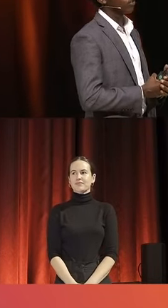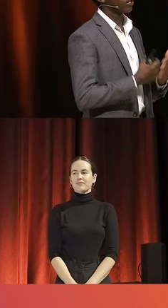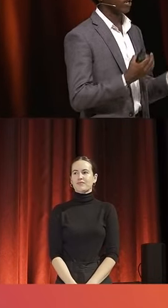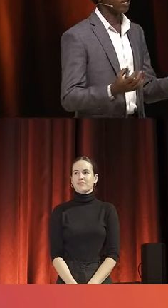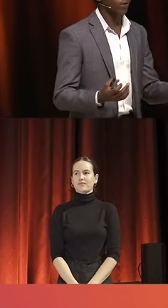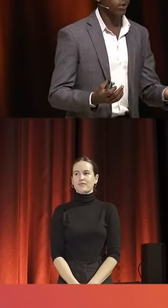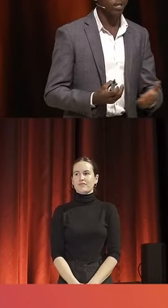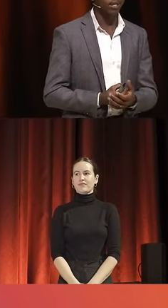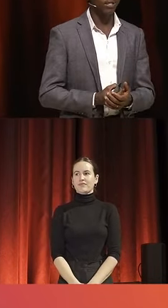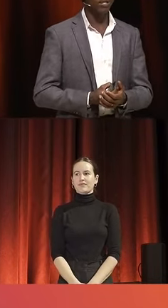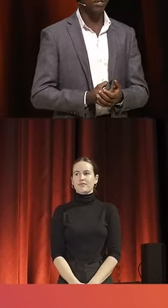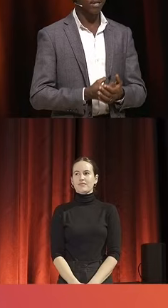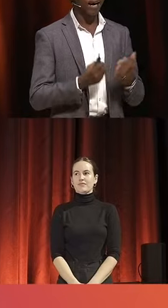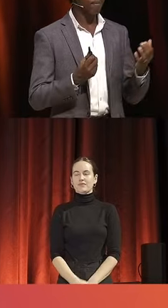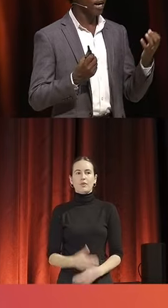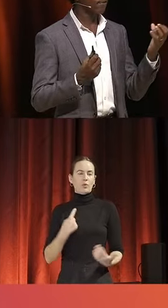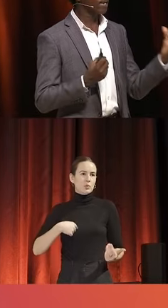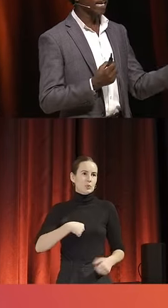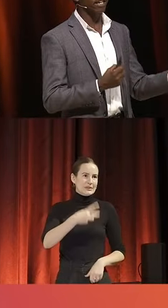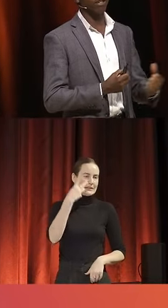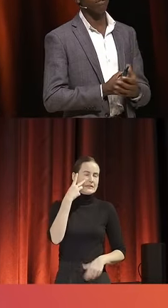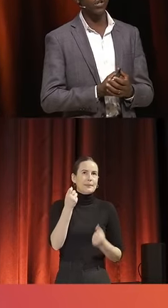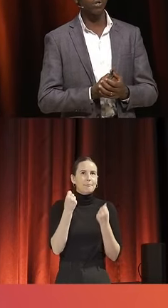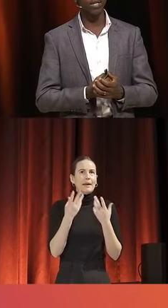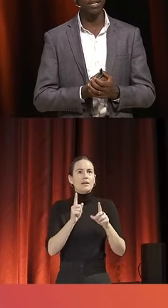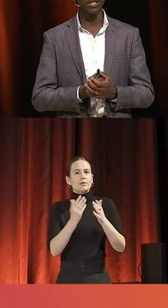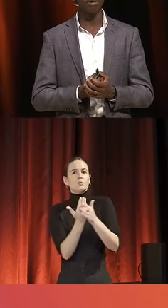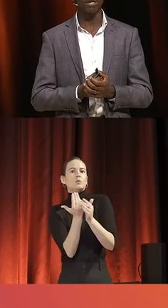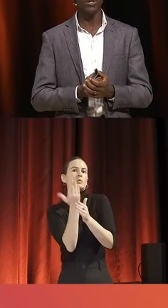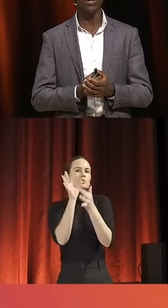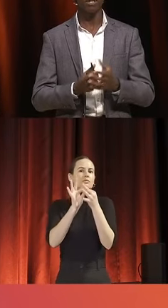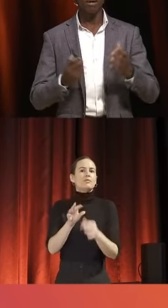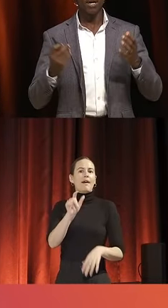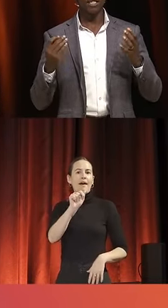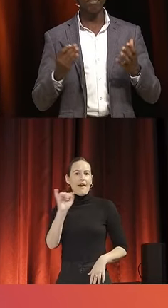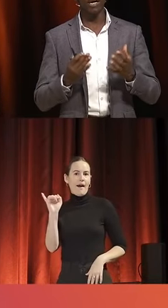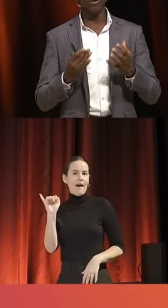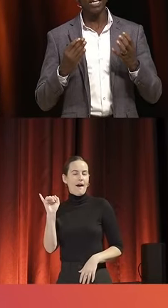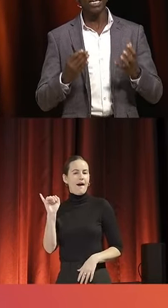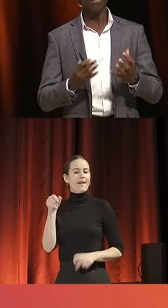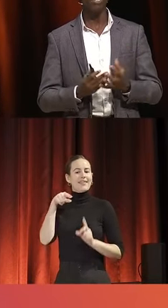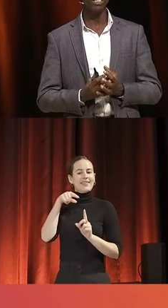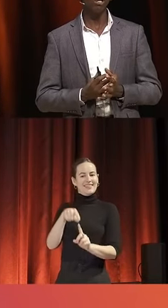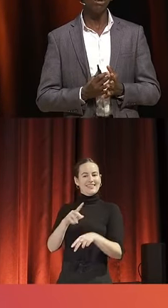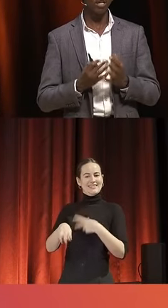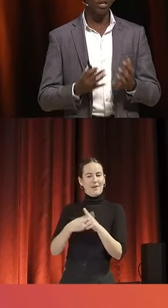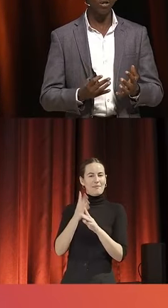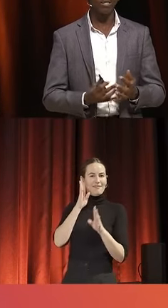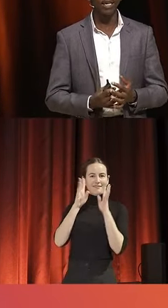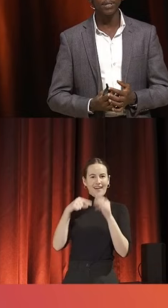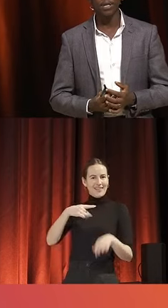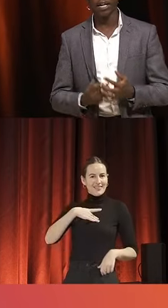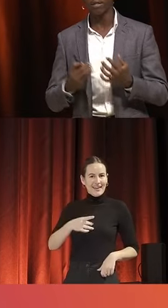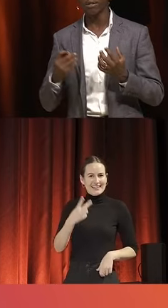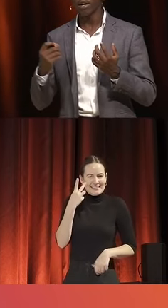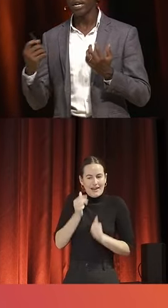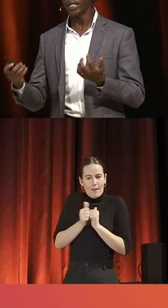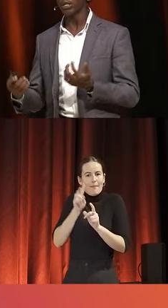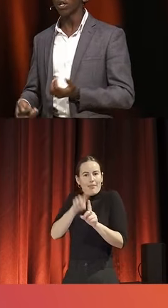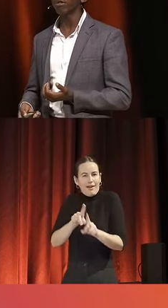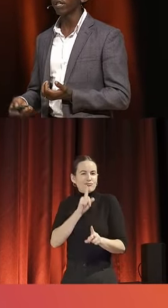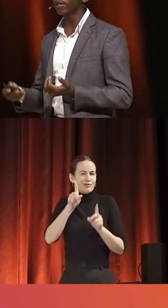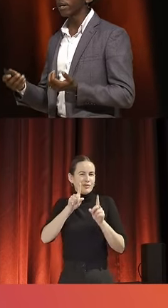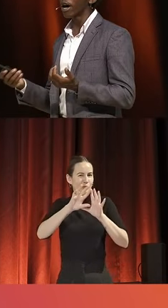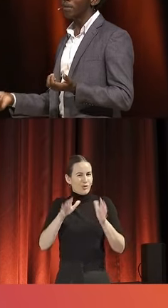advances of artificial intelligence, I like innovations like this because it's about it being used in context and